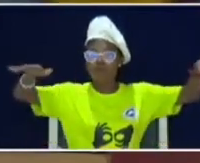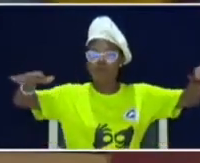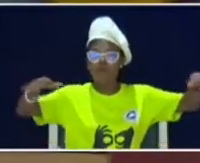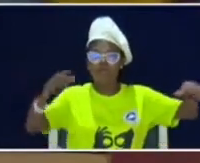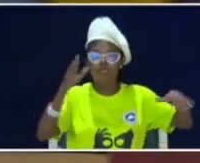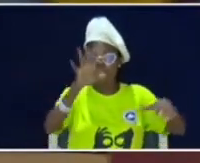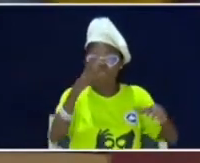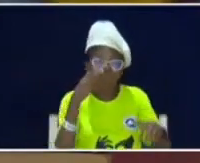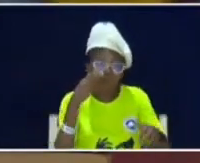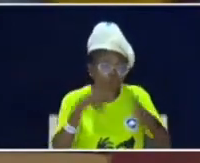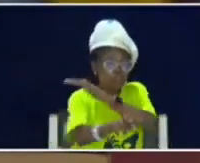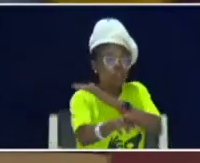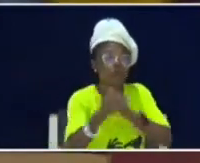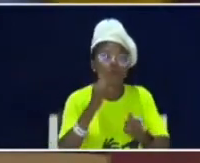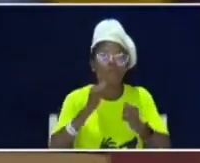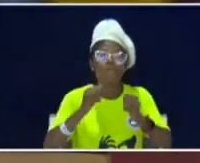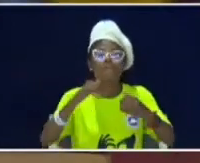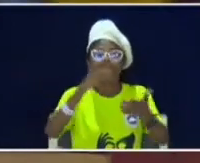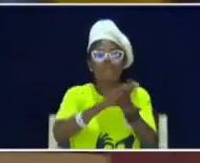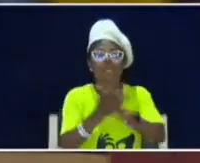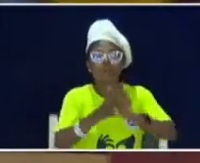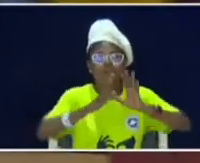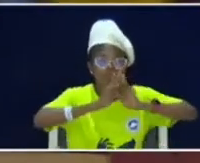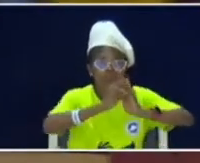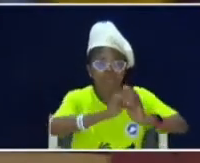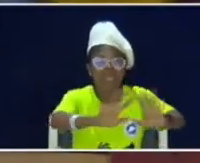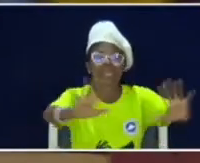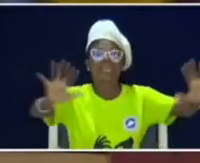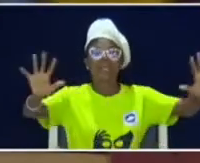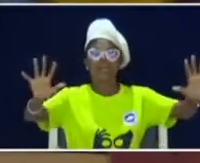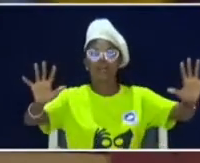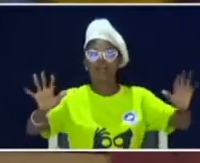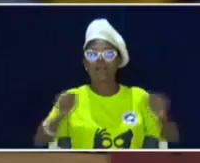becomes clearer. Jeremiah chapter 33, verse 3.